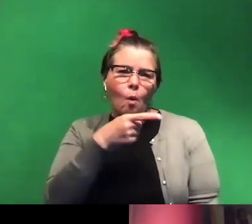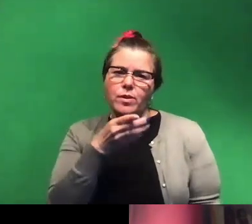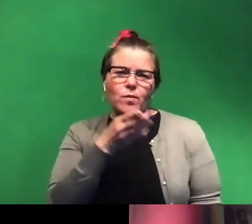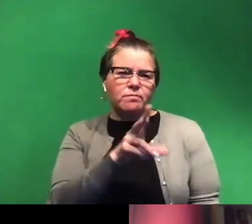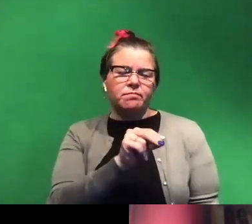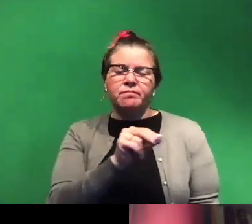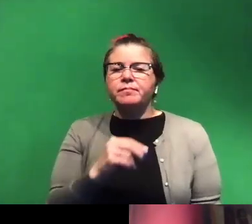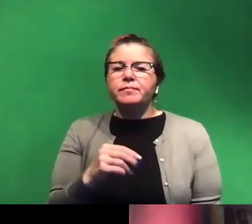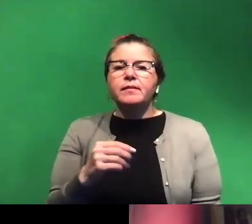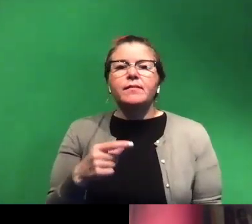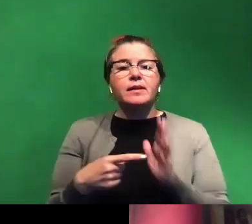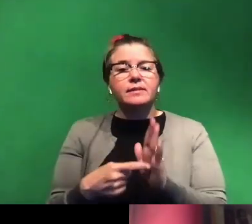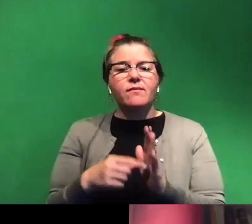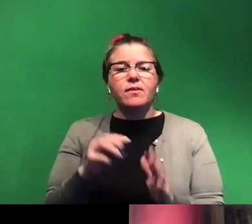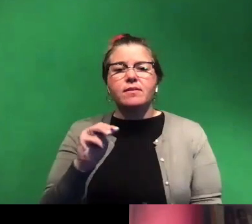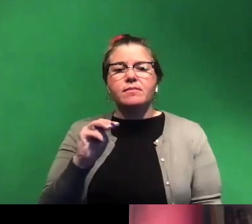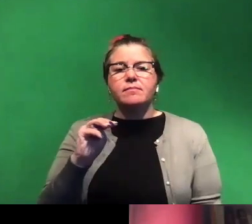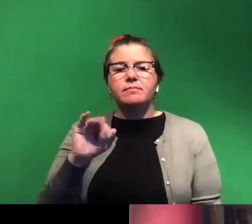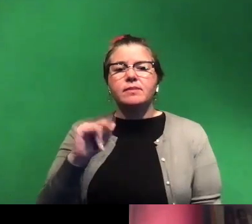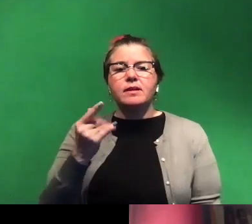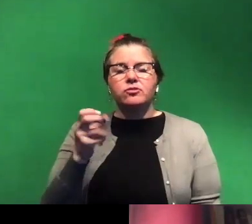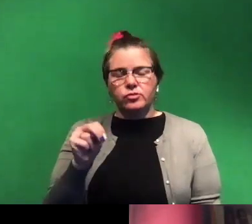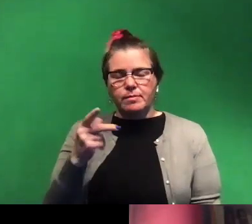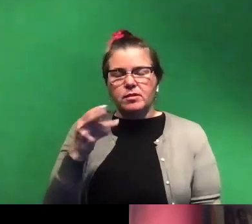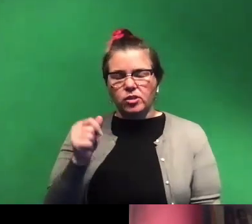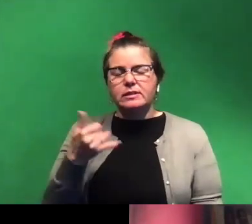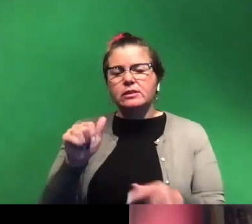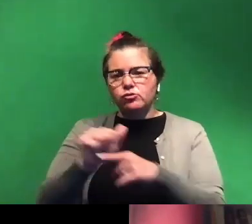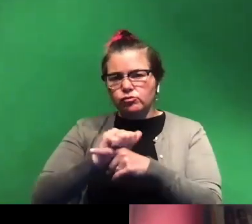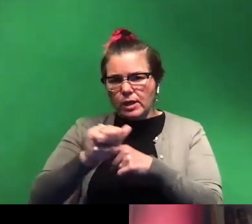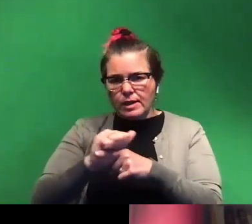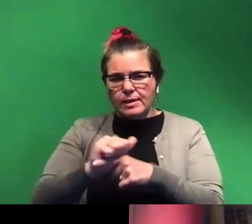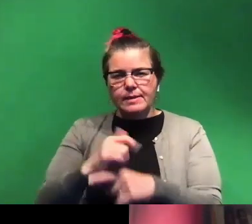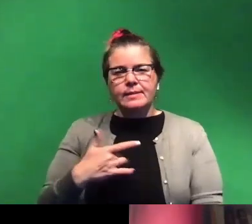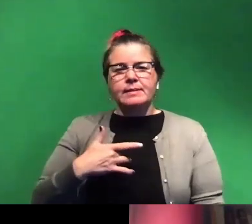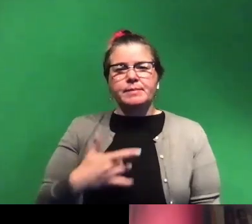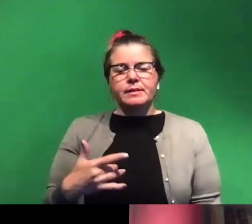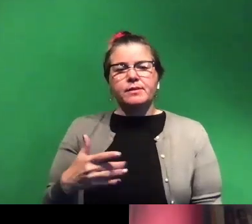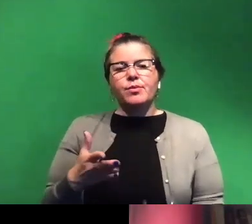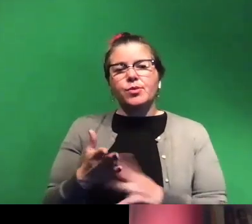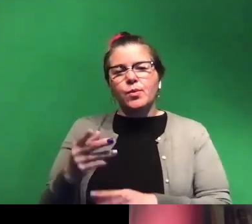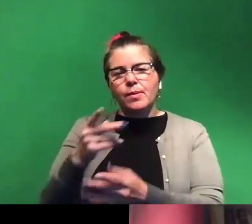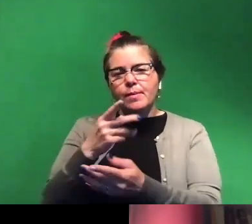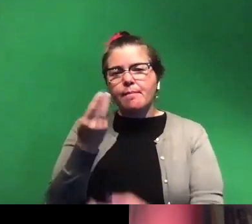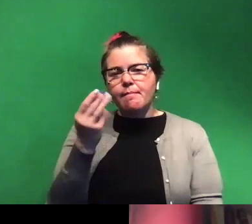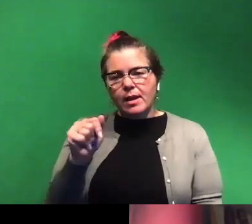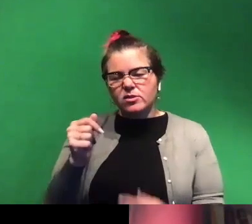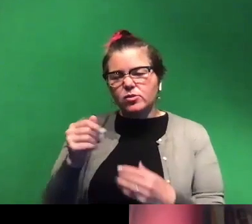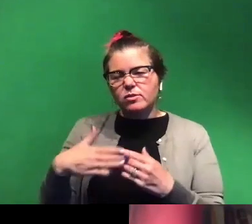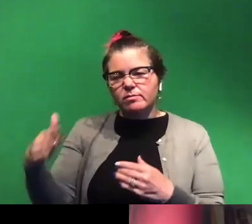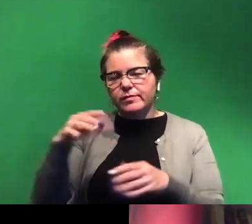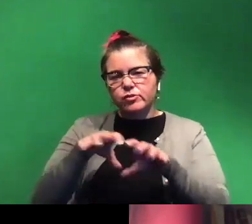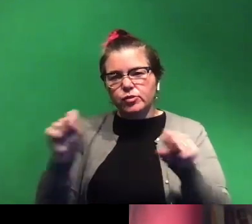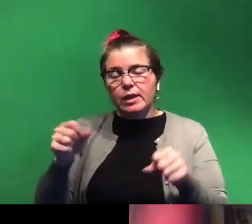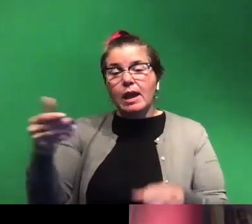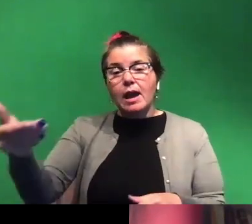for example, who are mitigation paleontologists. So they still get their training, often through a master's degree or above. And they are hired